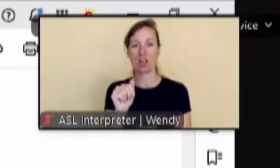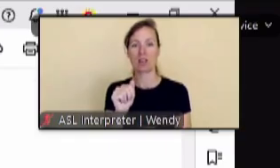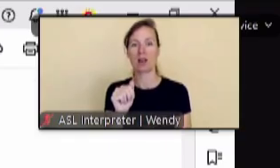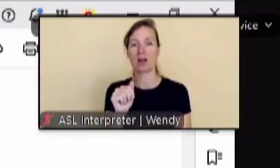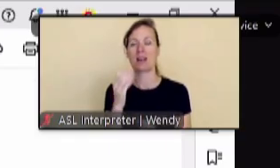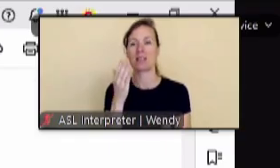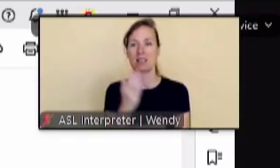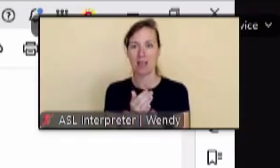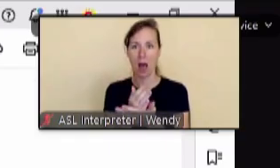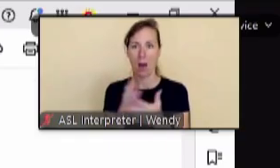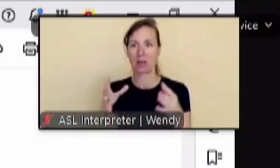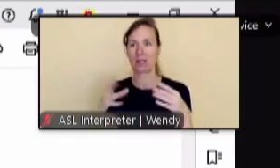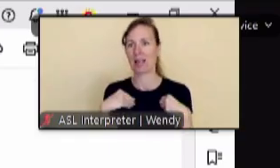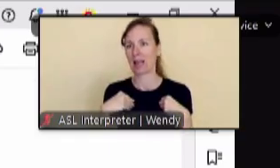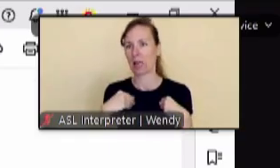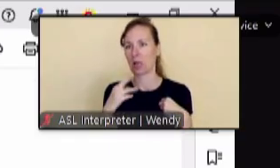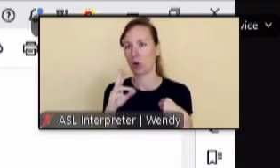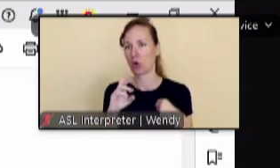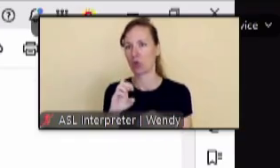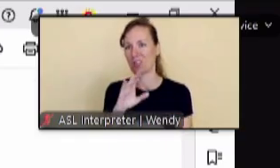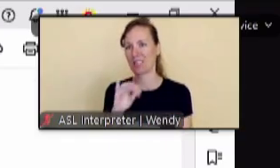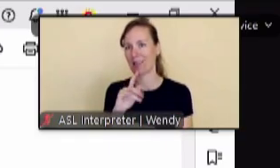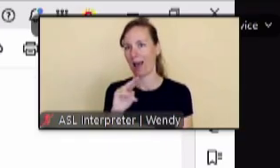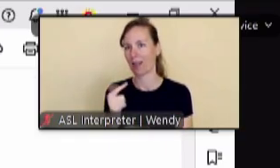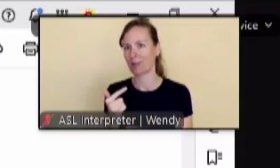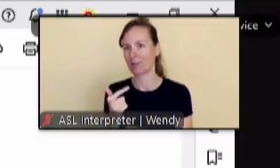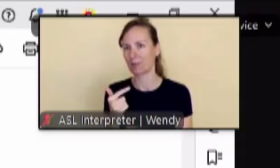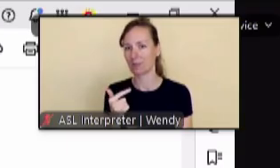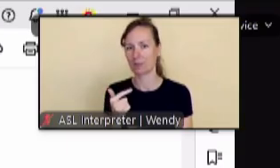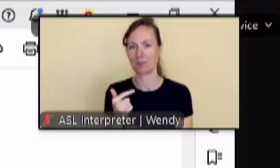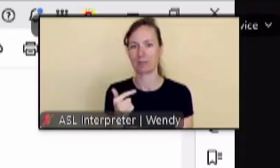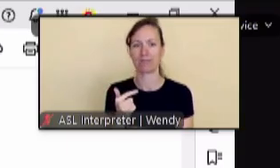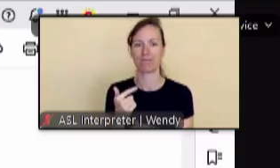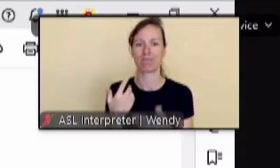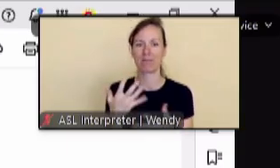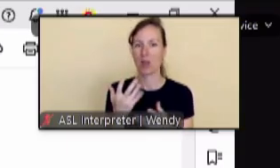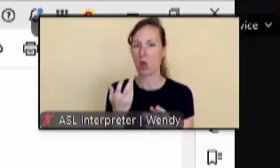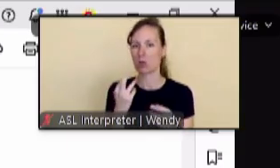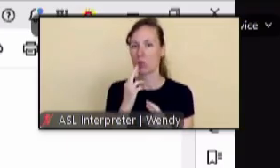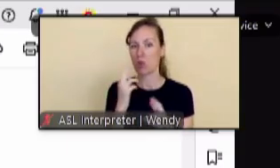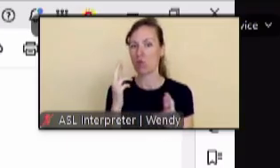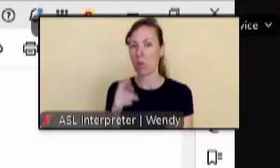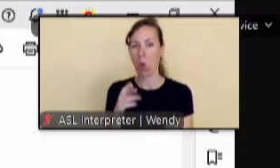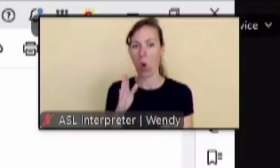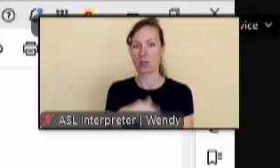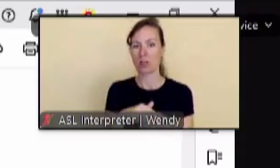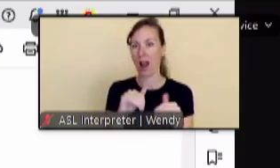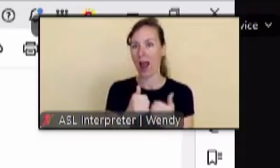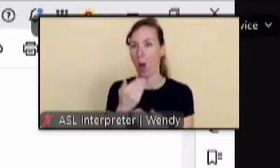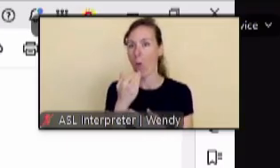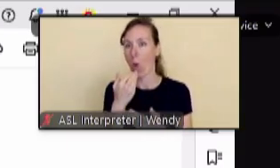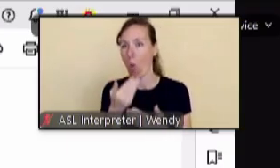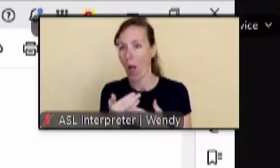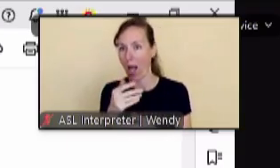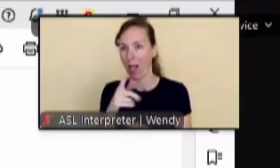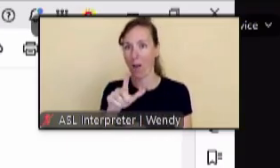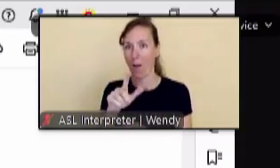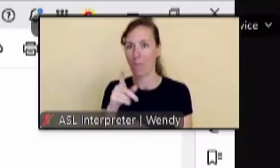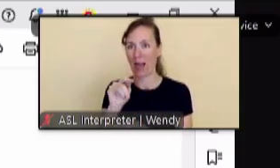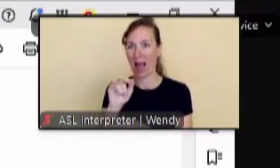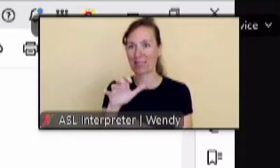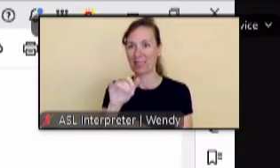recycling. There's been various reports on how well plastic is recycled or not recycled. Sometimes it's just